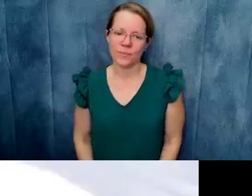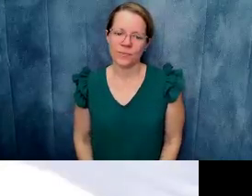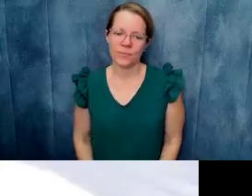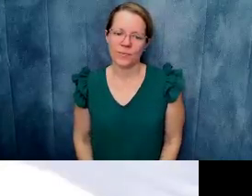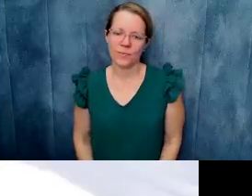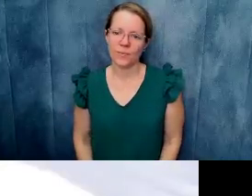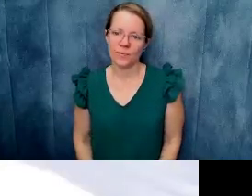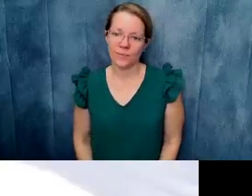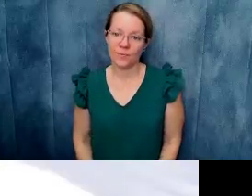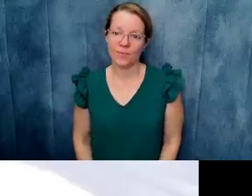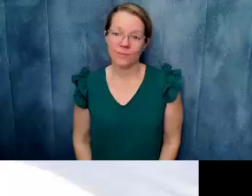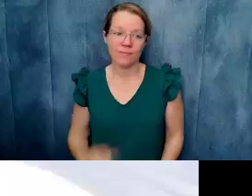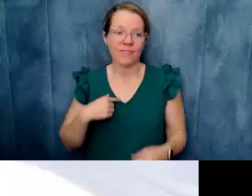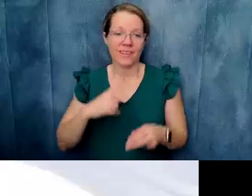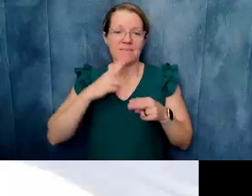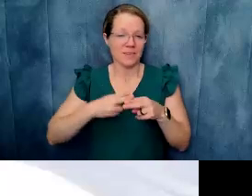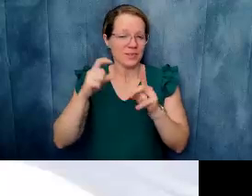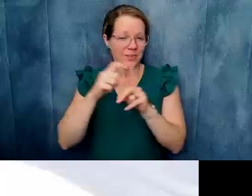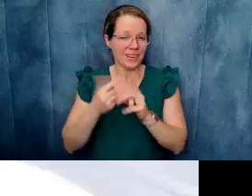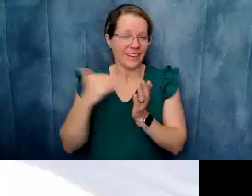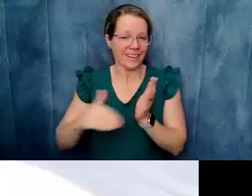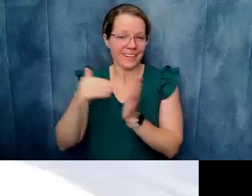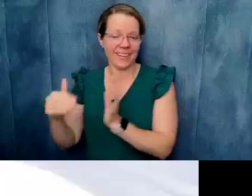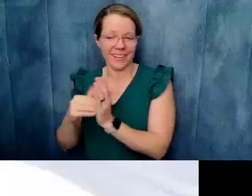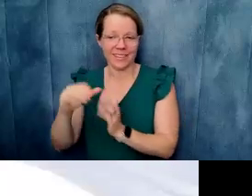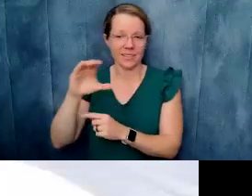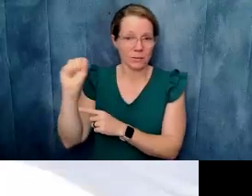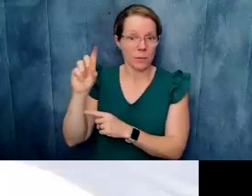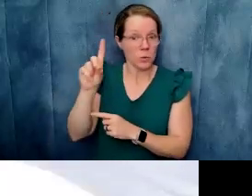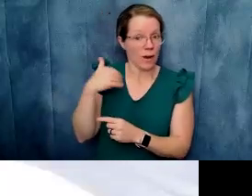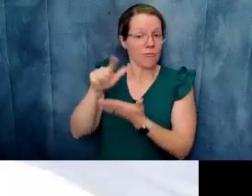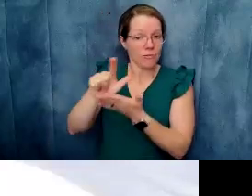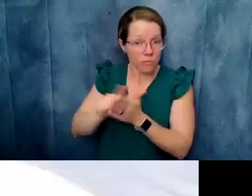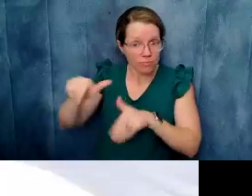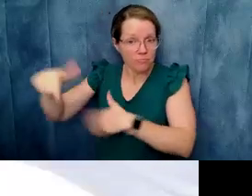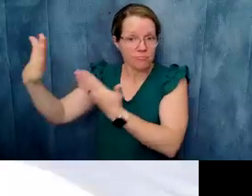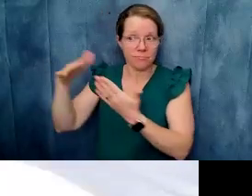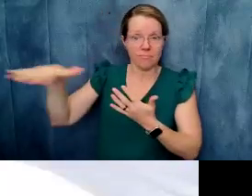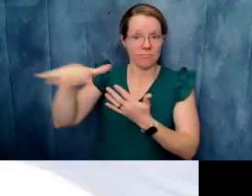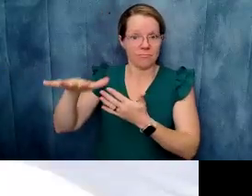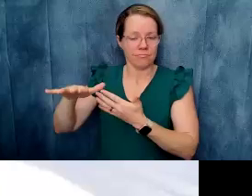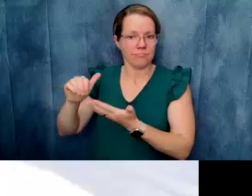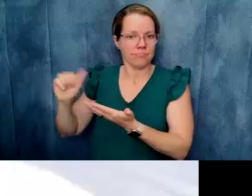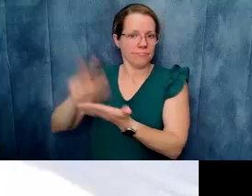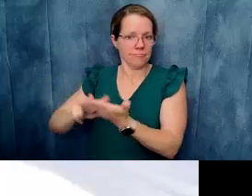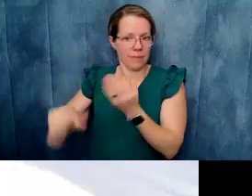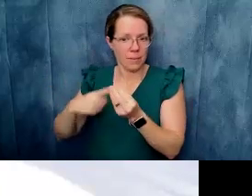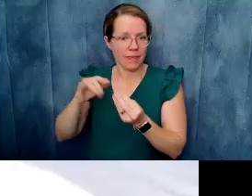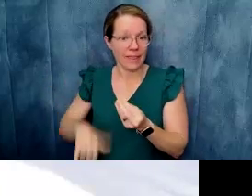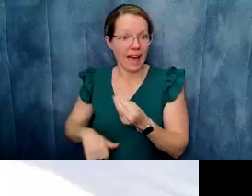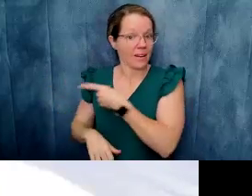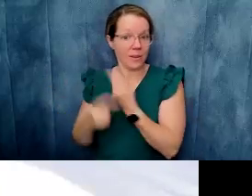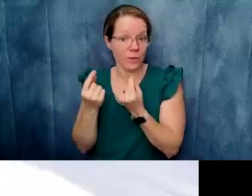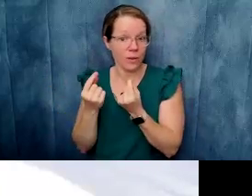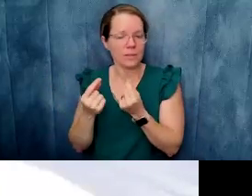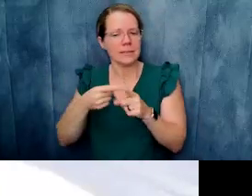So at this point, I've said the term quite a bit, but there's, actually legislation around this. Like the culturally specific means primarily directed toward racial and ethnic